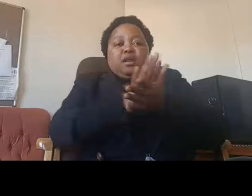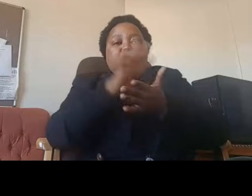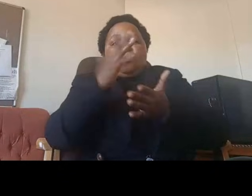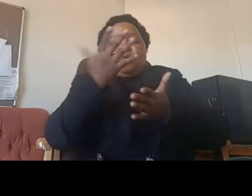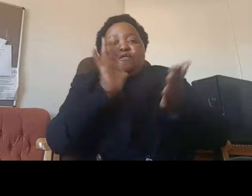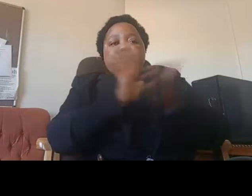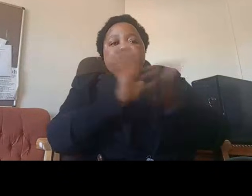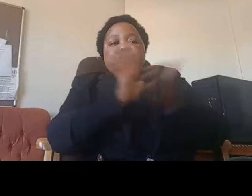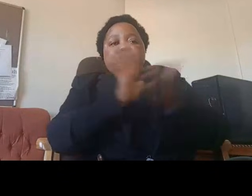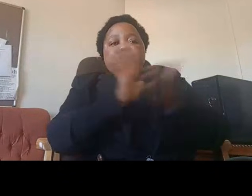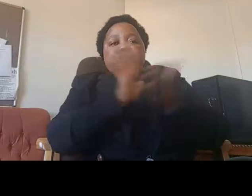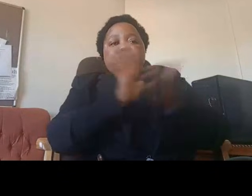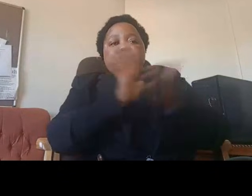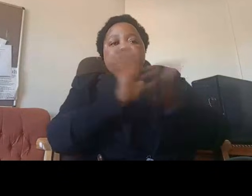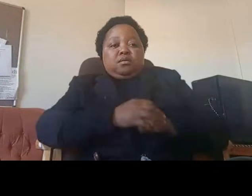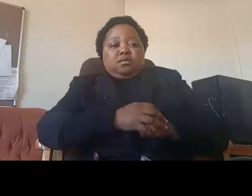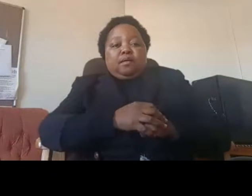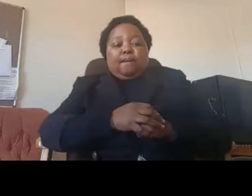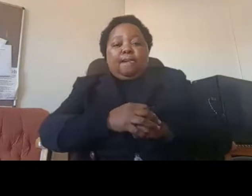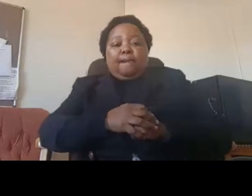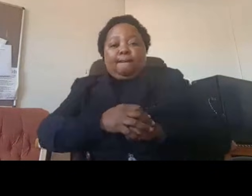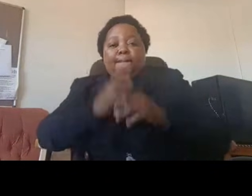go ahead and then would